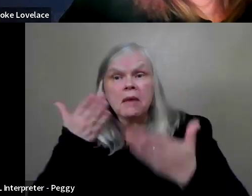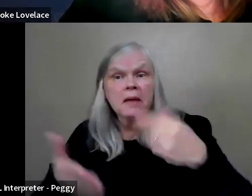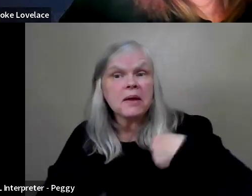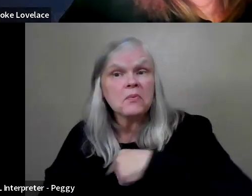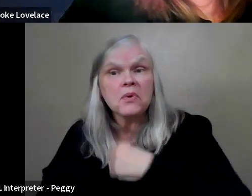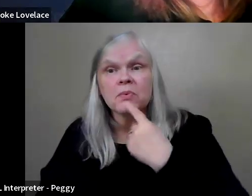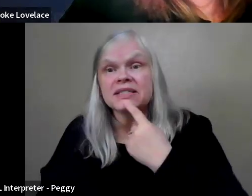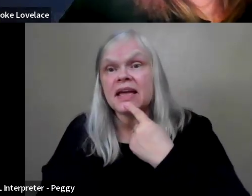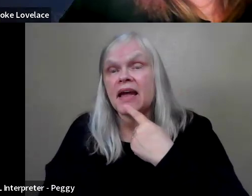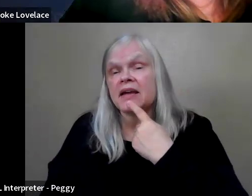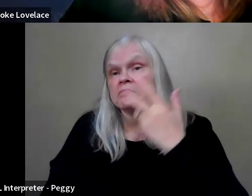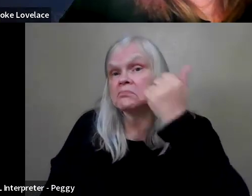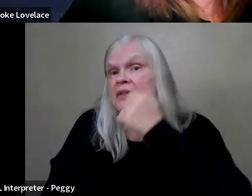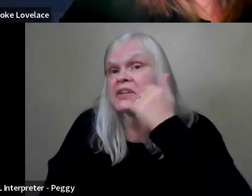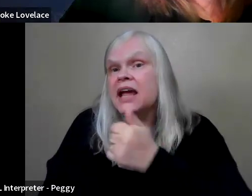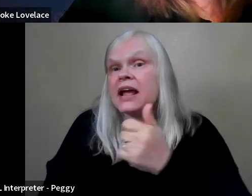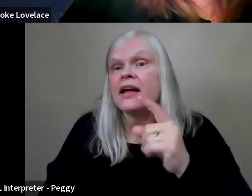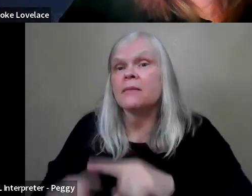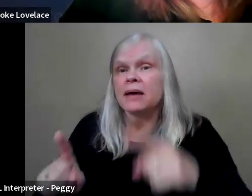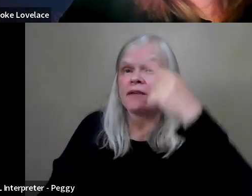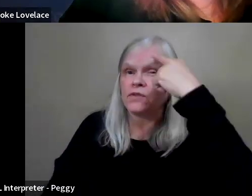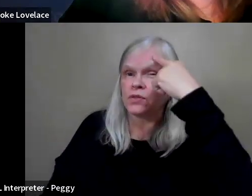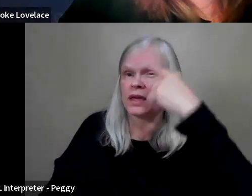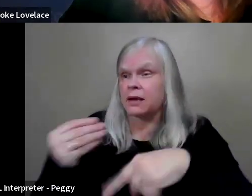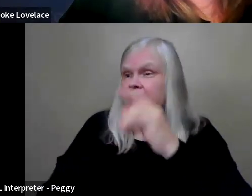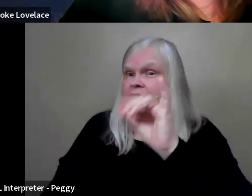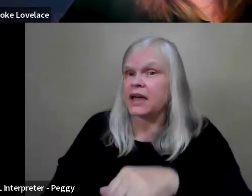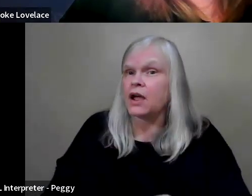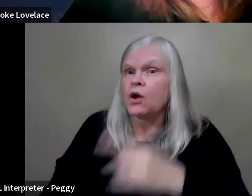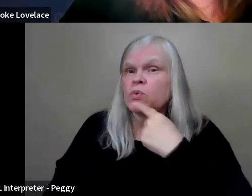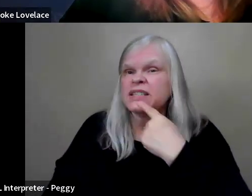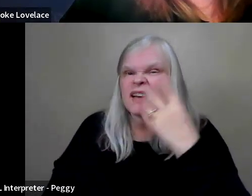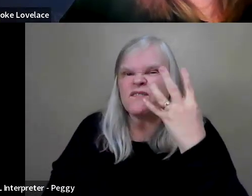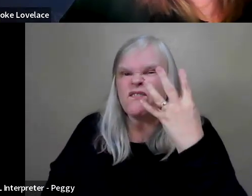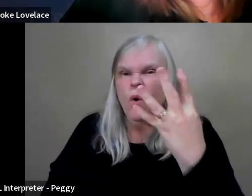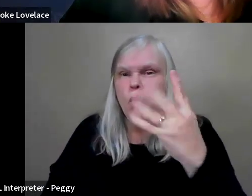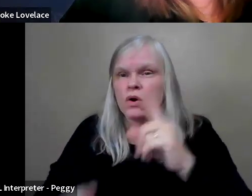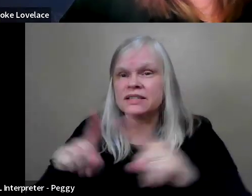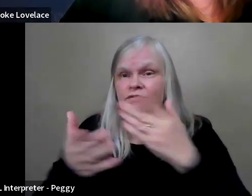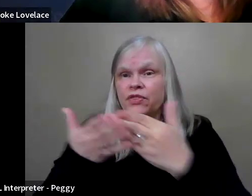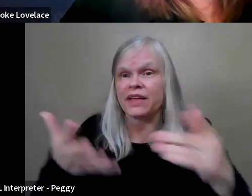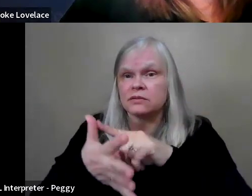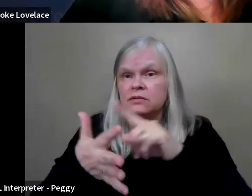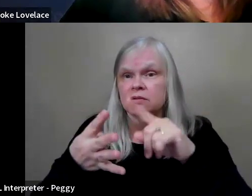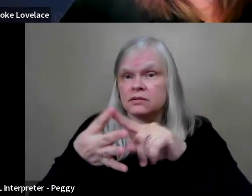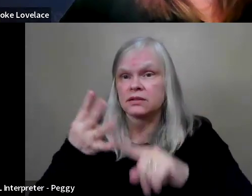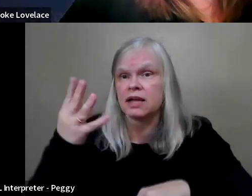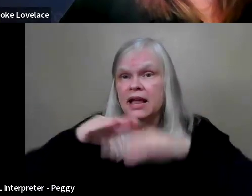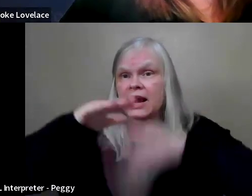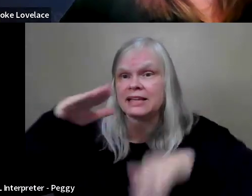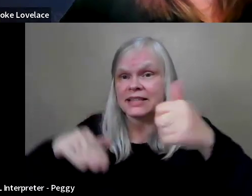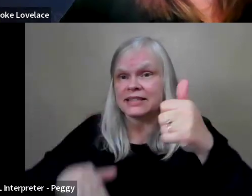say on a daily basis, but if you think about it, we just said 4 different things in a matter of 10